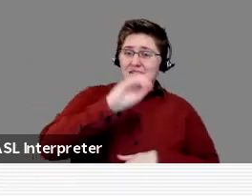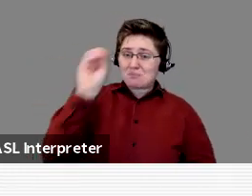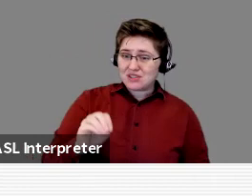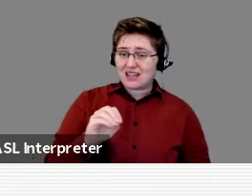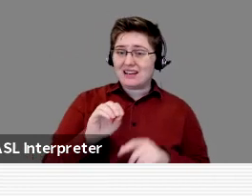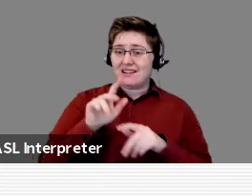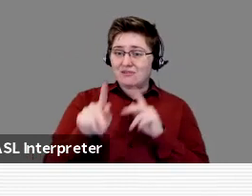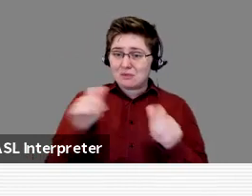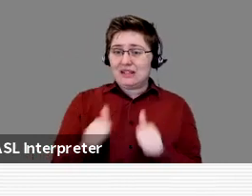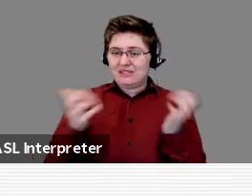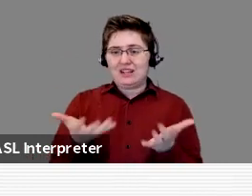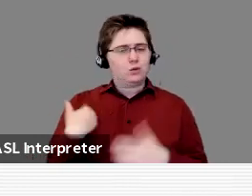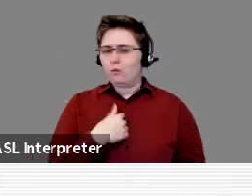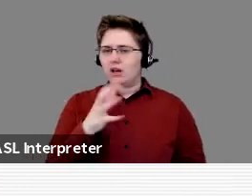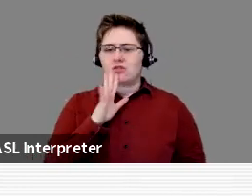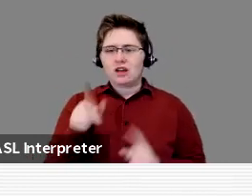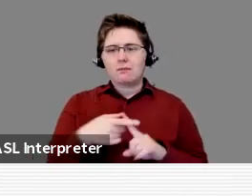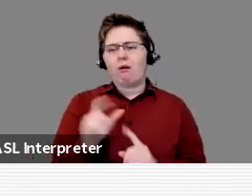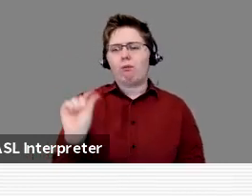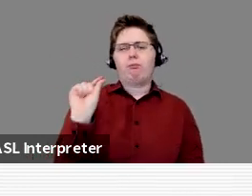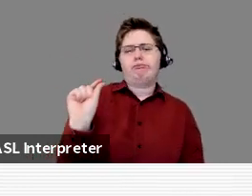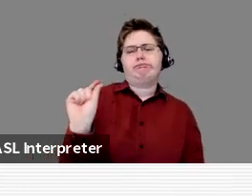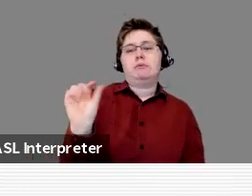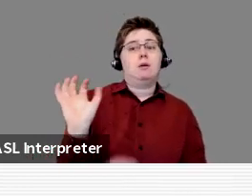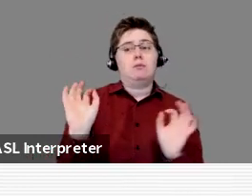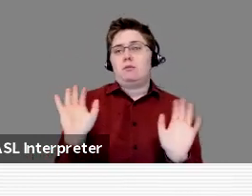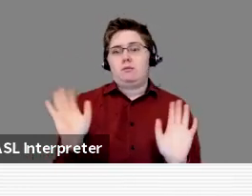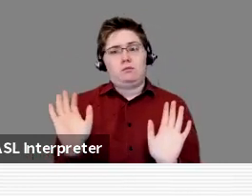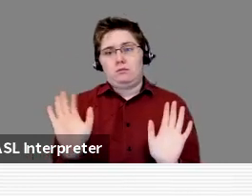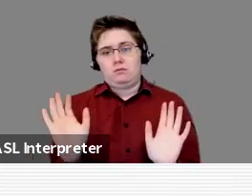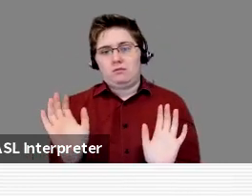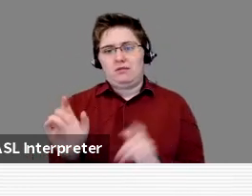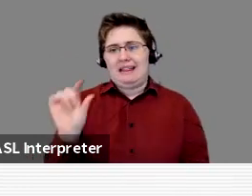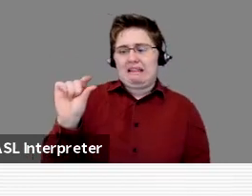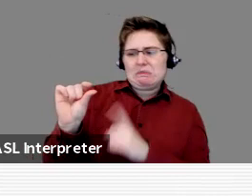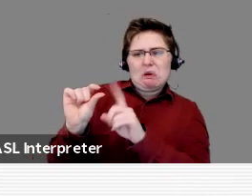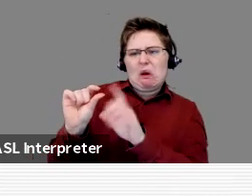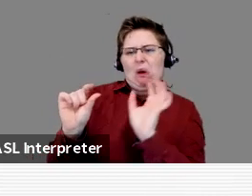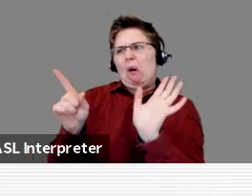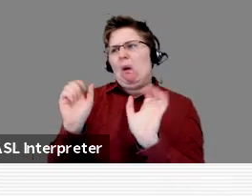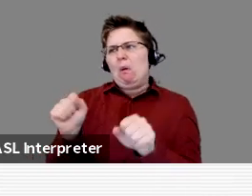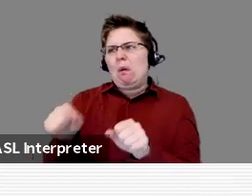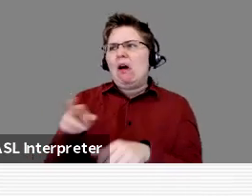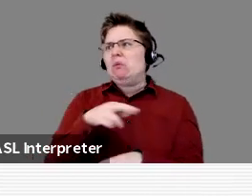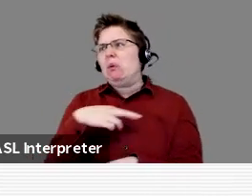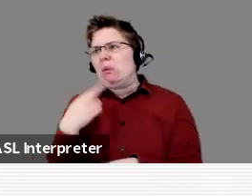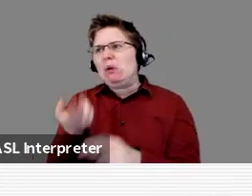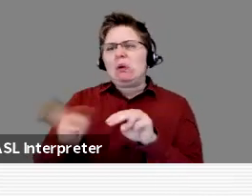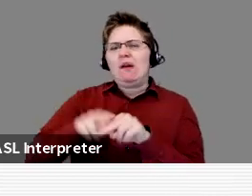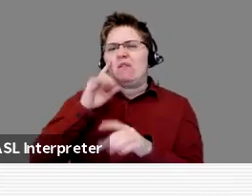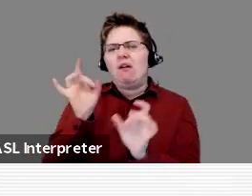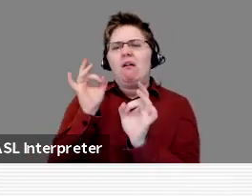of the population. So we're not talking about a small group of people who are at potential additional risk for having a really negative